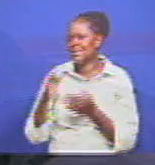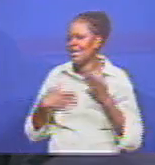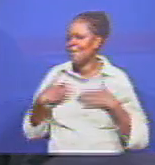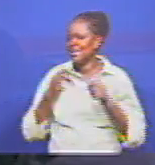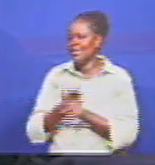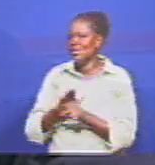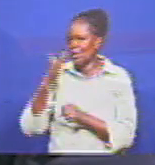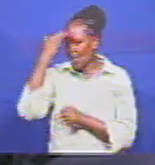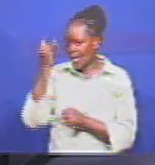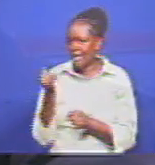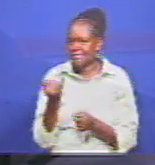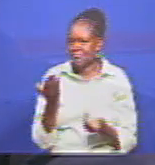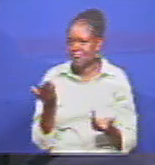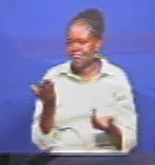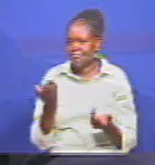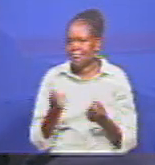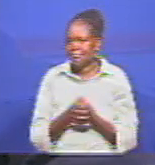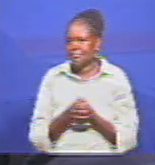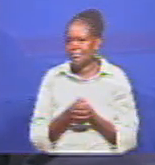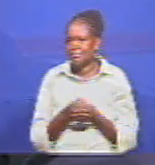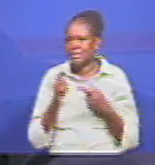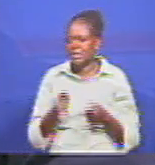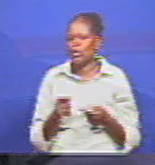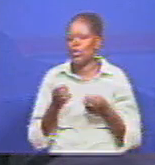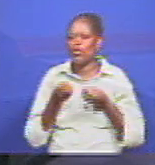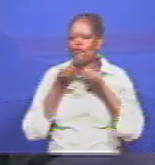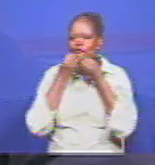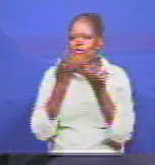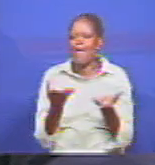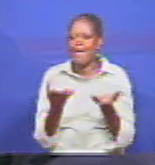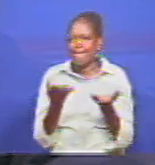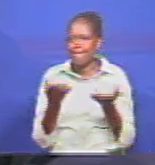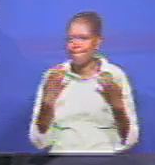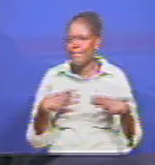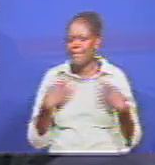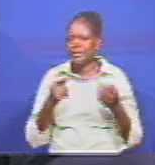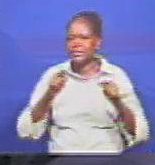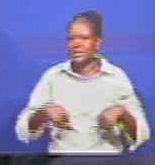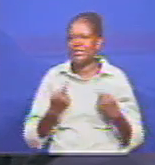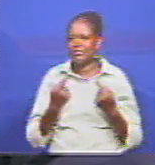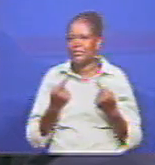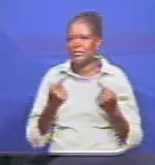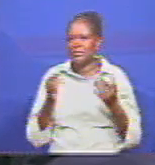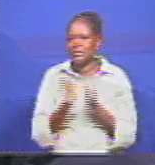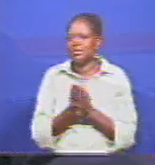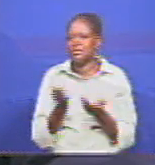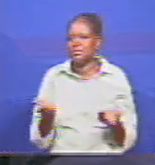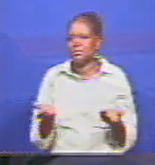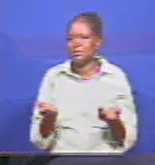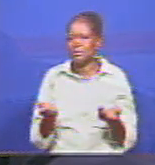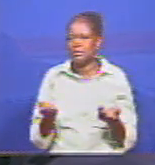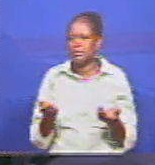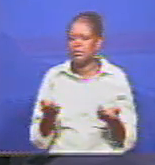Because tonight I will be able to give some information. Yes. About myself. Yes. And also about